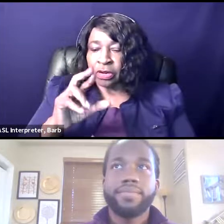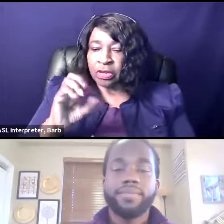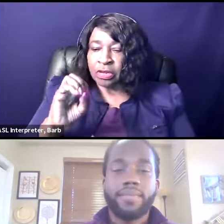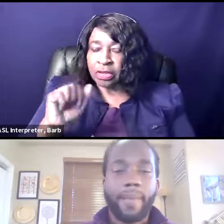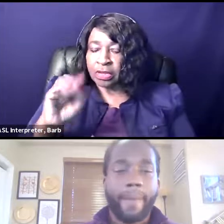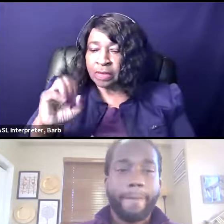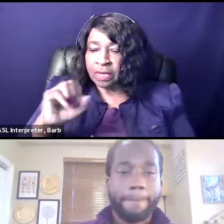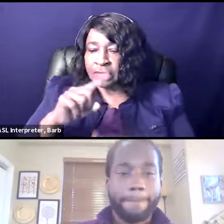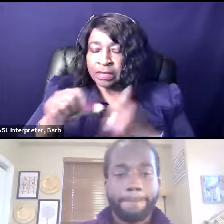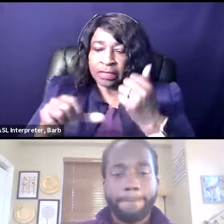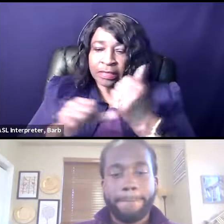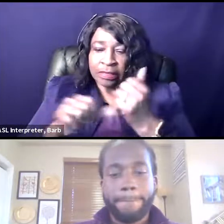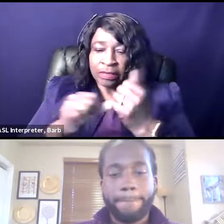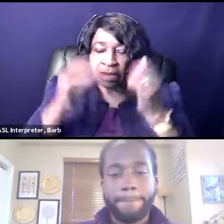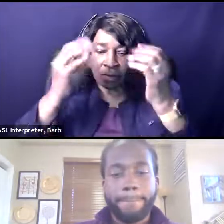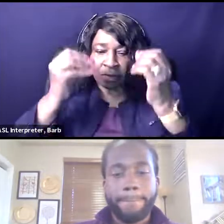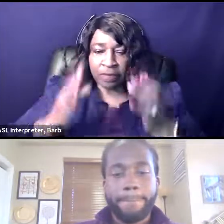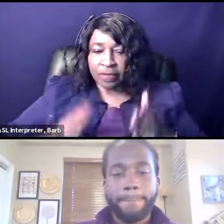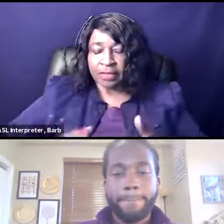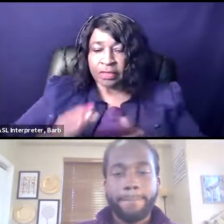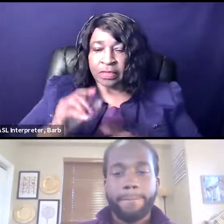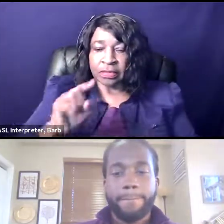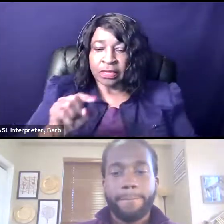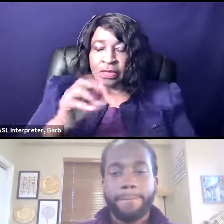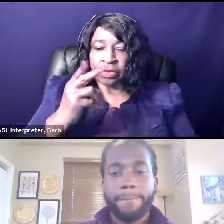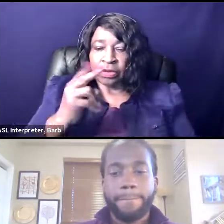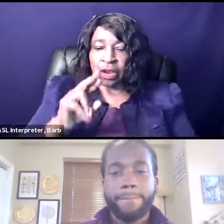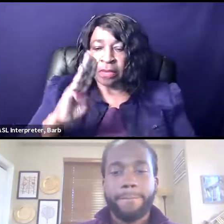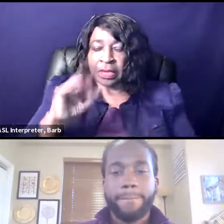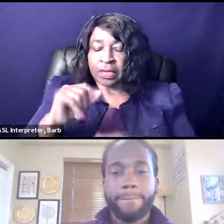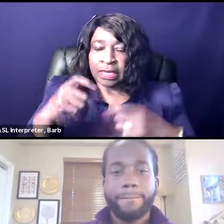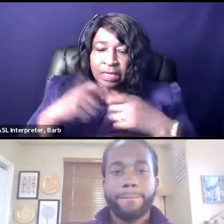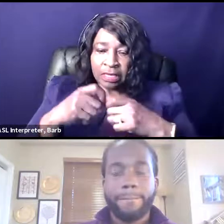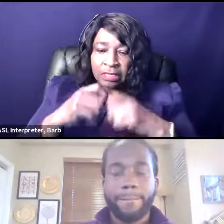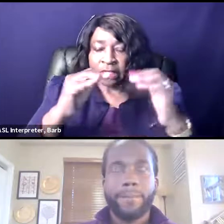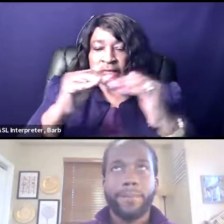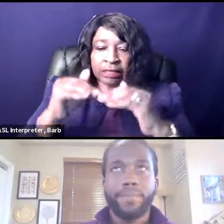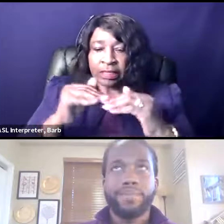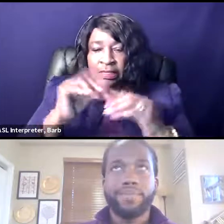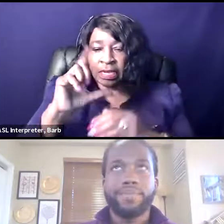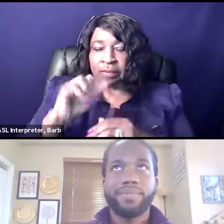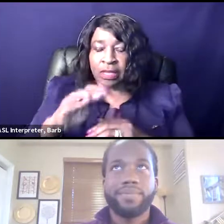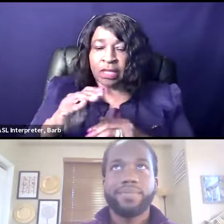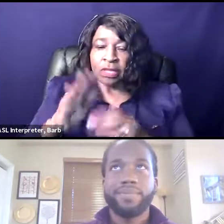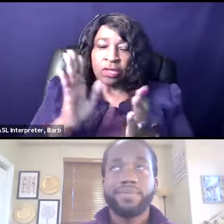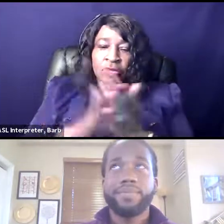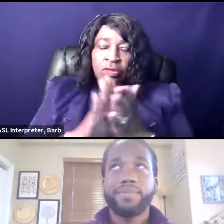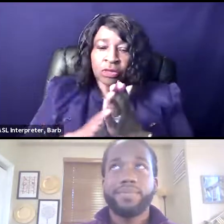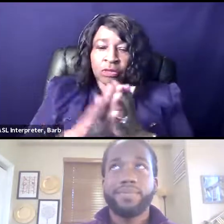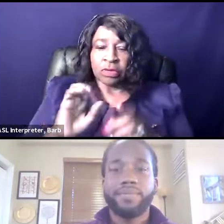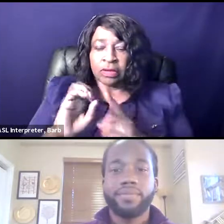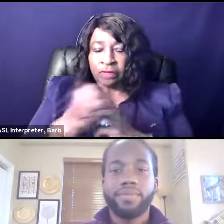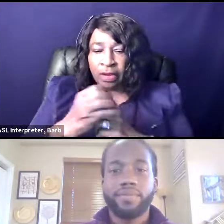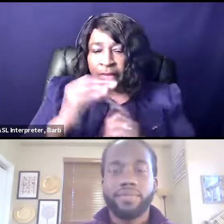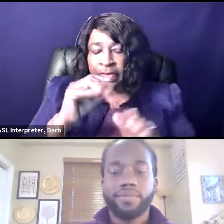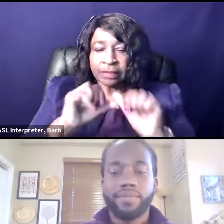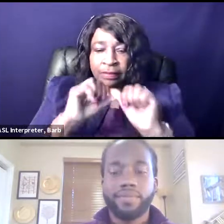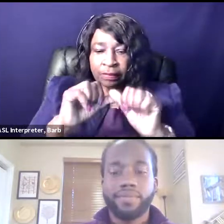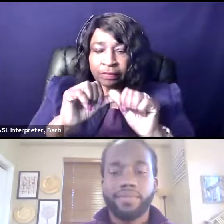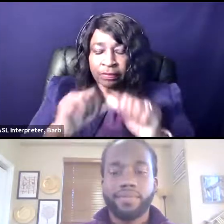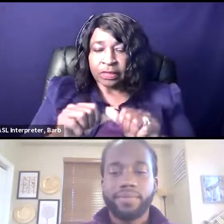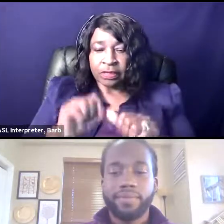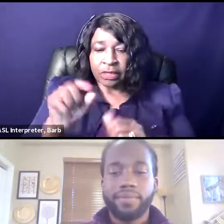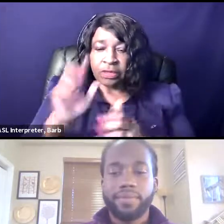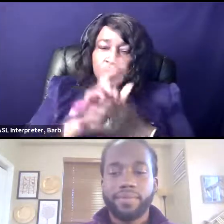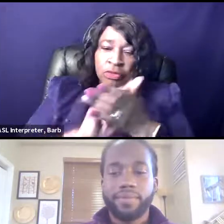director of the Urban Energy Justice Lab at the School for Environment and Sustainability at the University of Michigan, up the